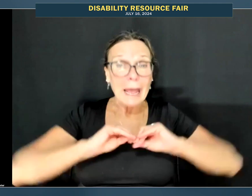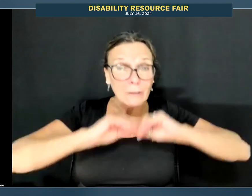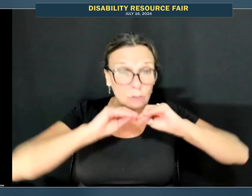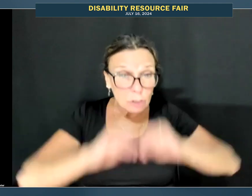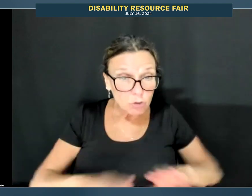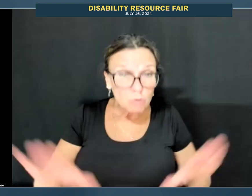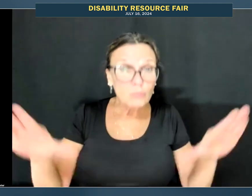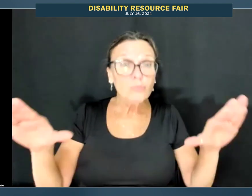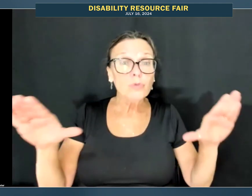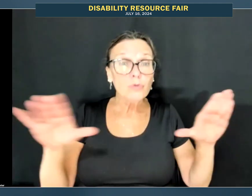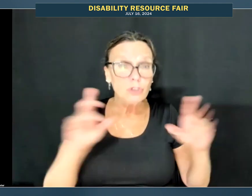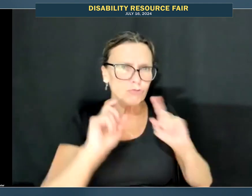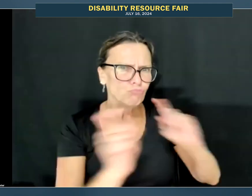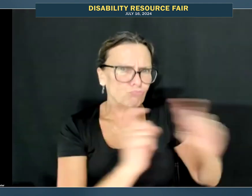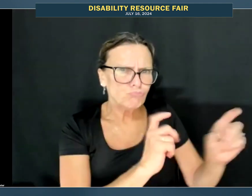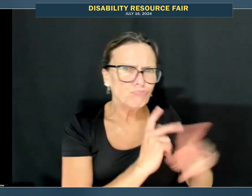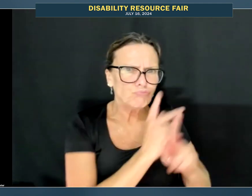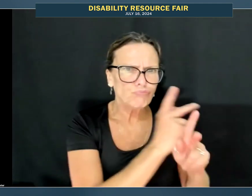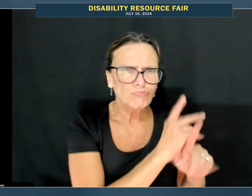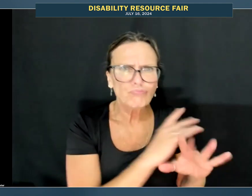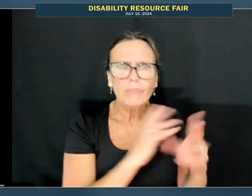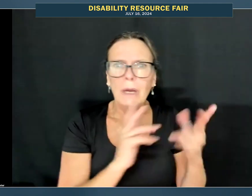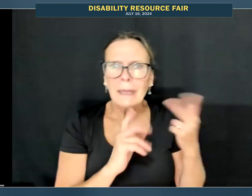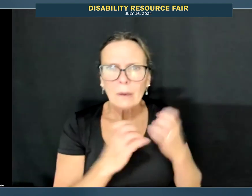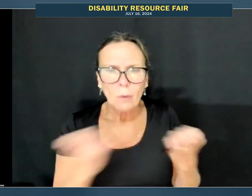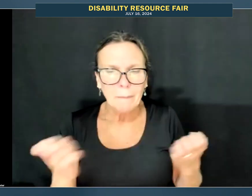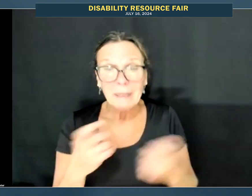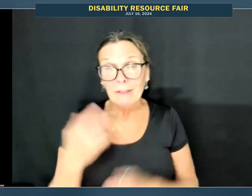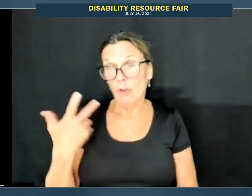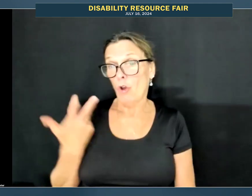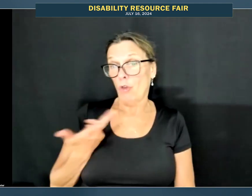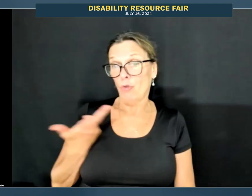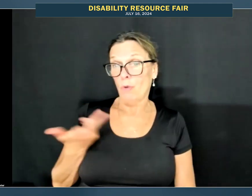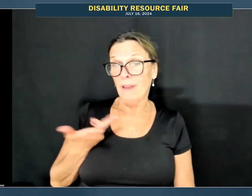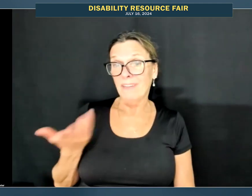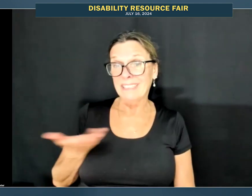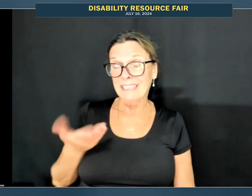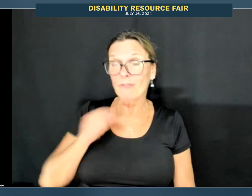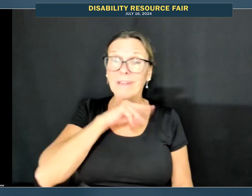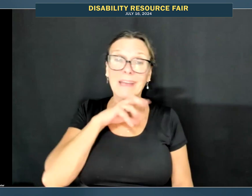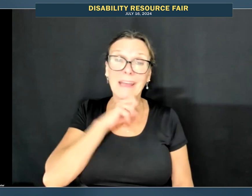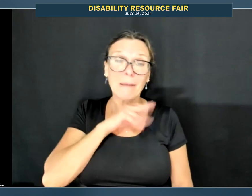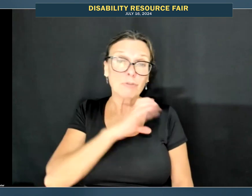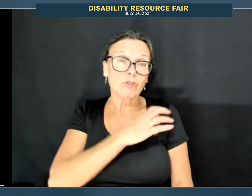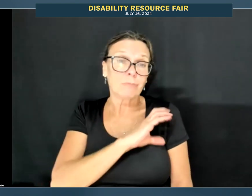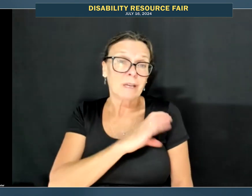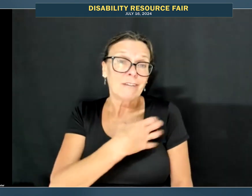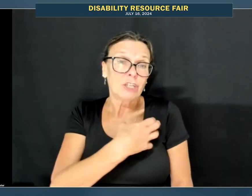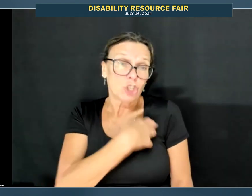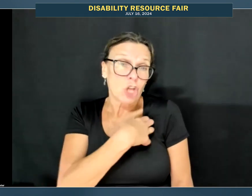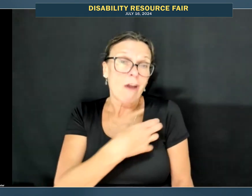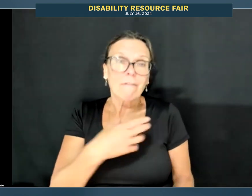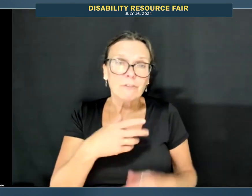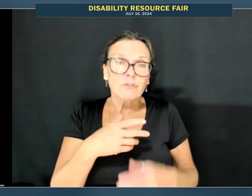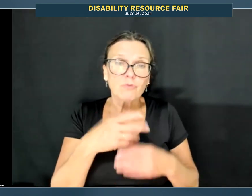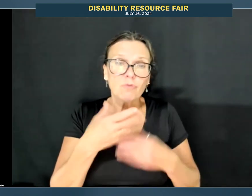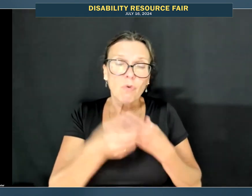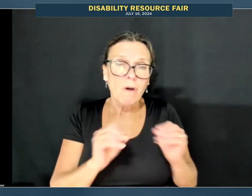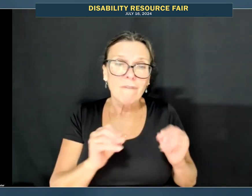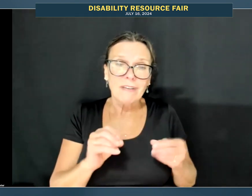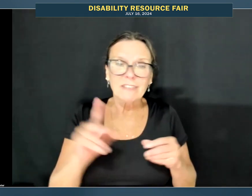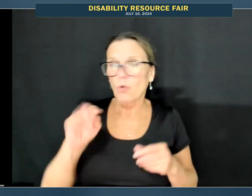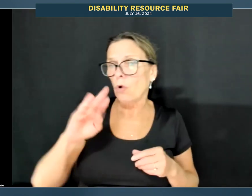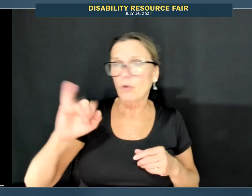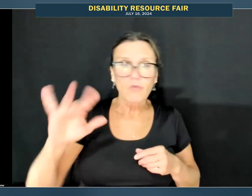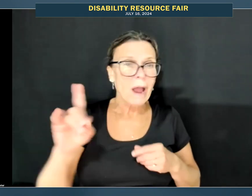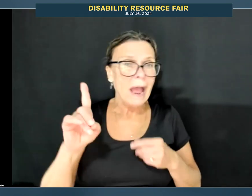equipment. And there's three of us that do it here at the Hampshire Sheriff's Office for the Triad program. We are constantly